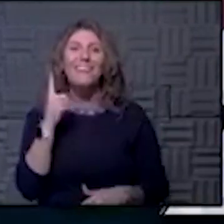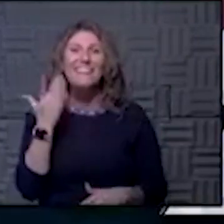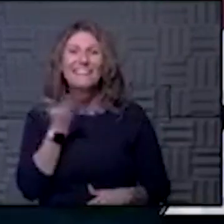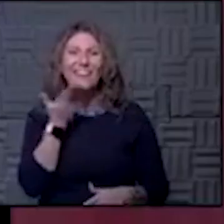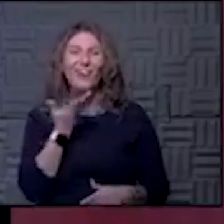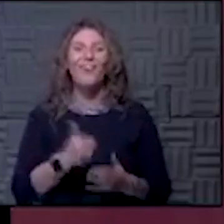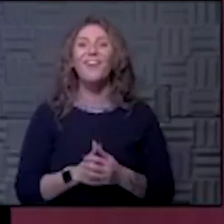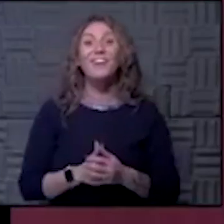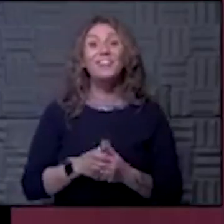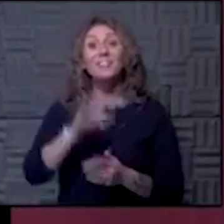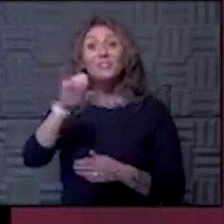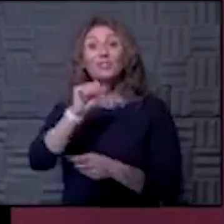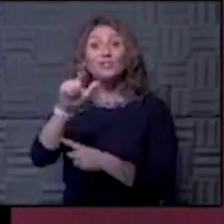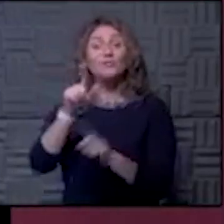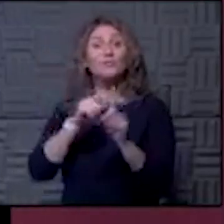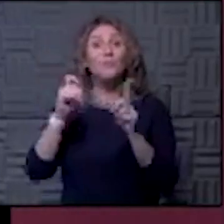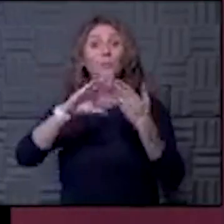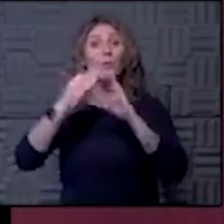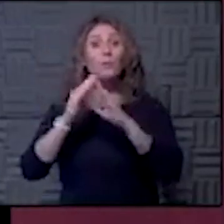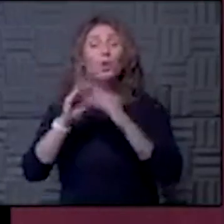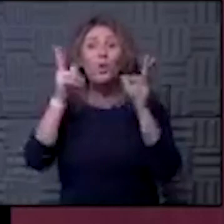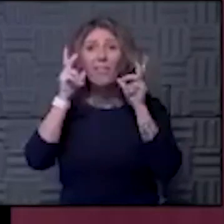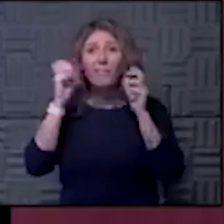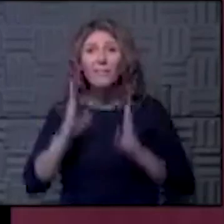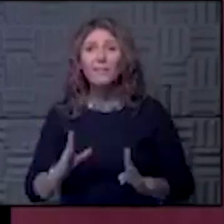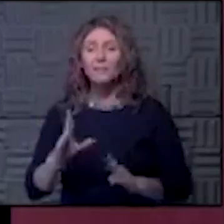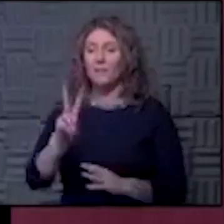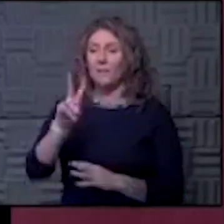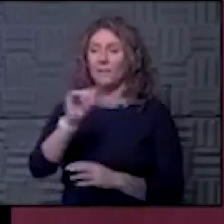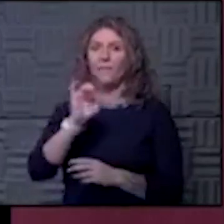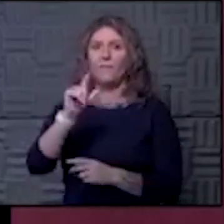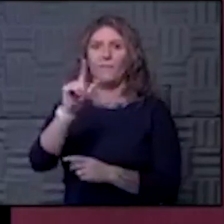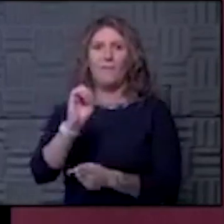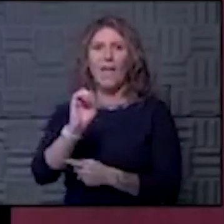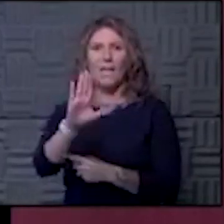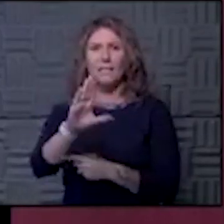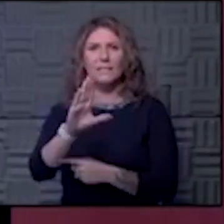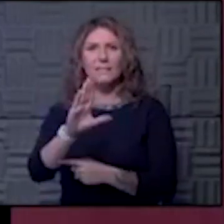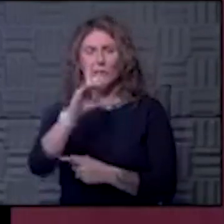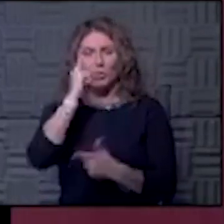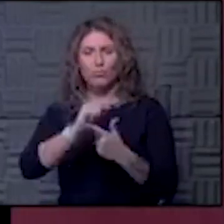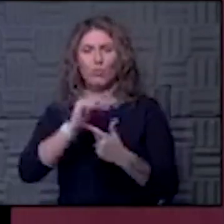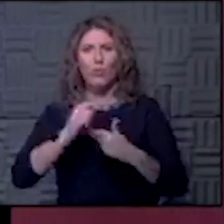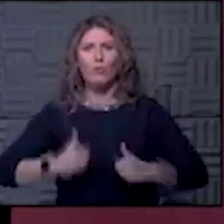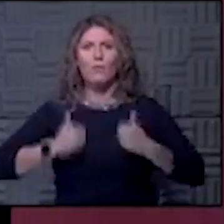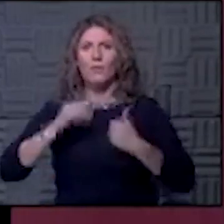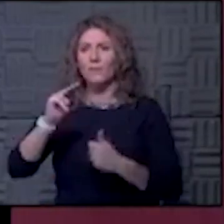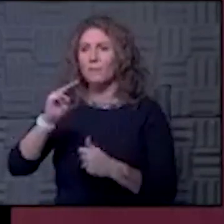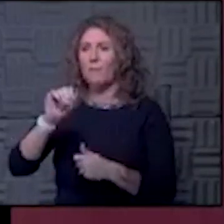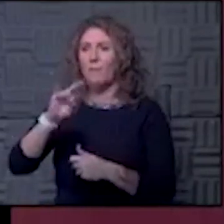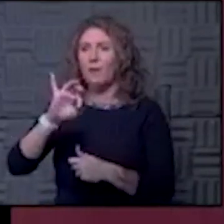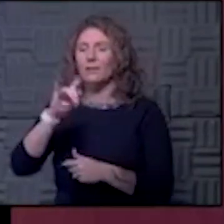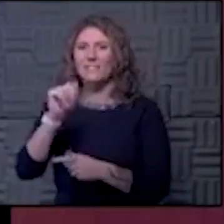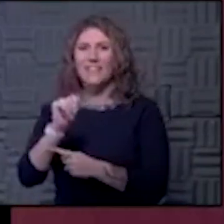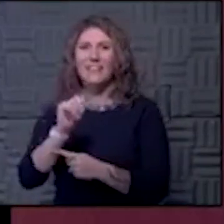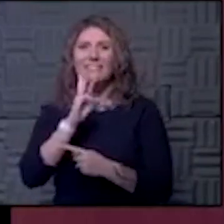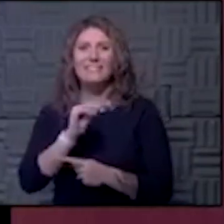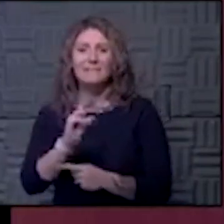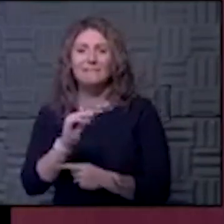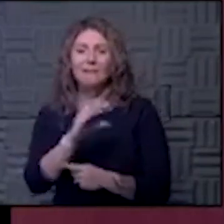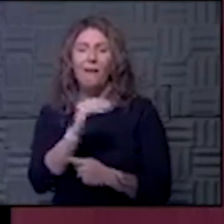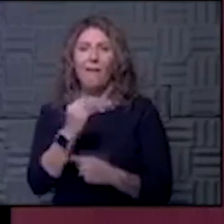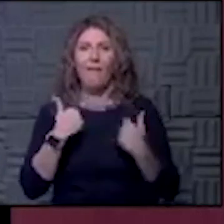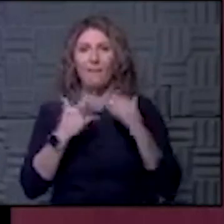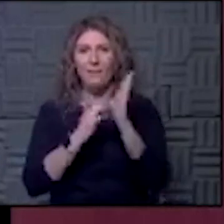have from our community listeners today? Well, Val has a question about his brother who lives in Montana. He's 60, he's got cancer, and he's wanting